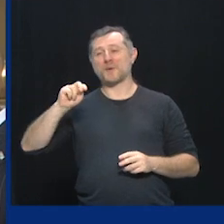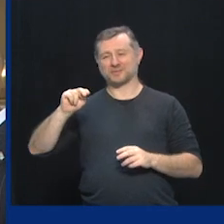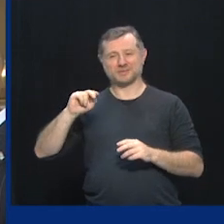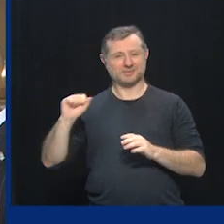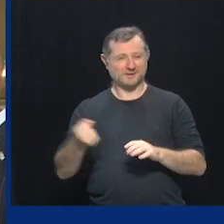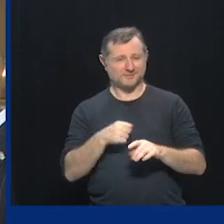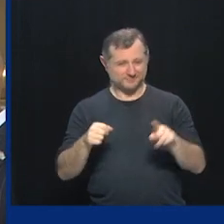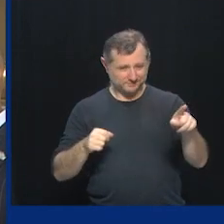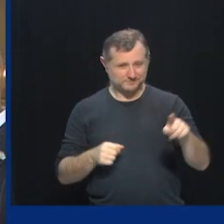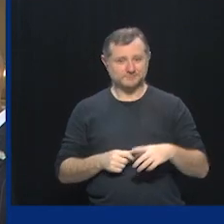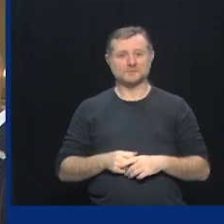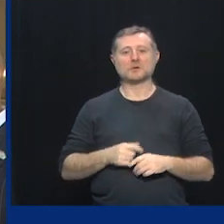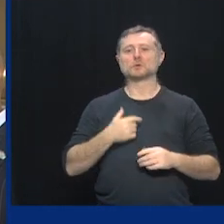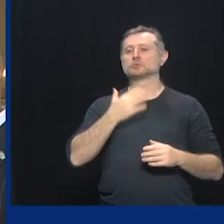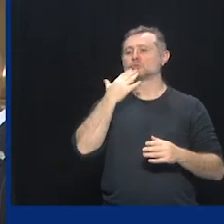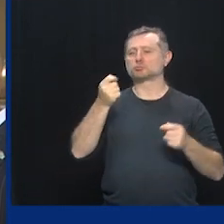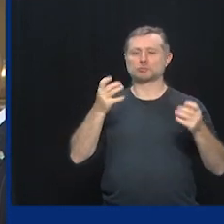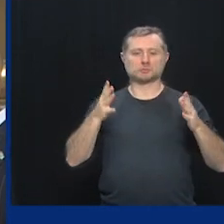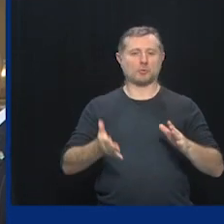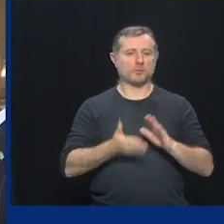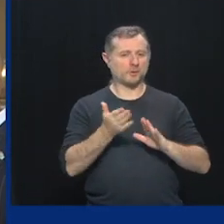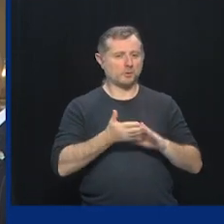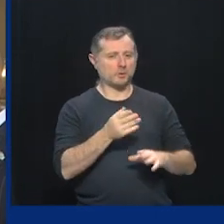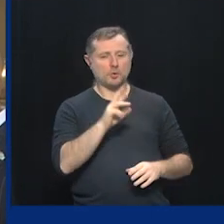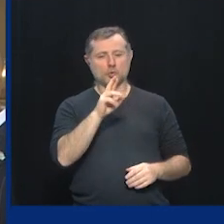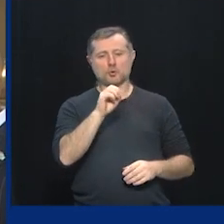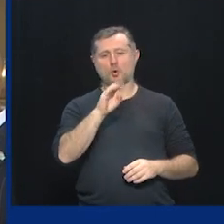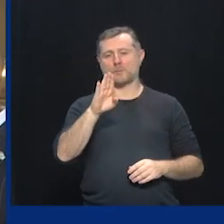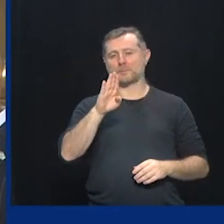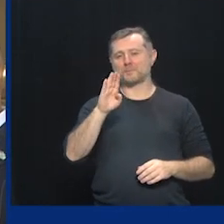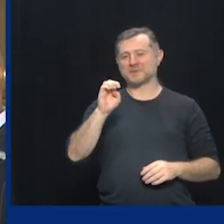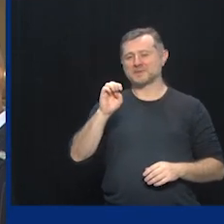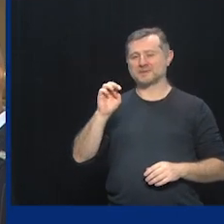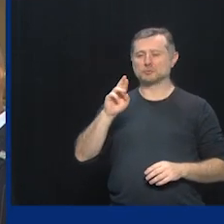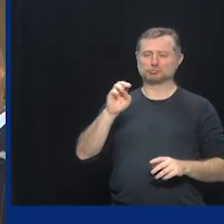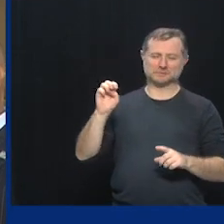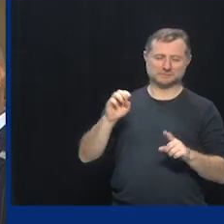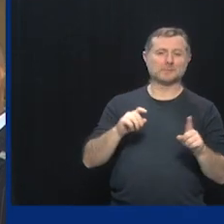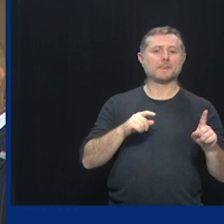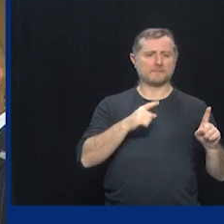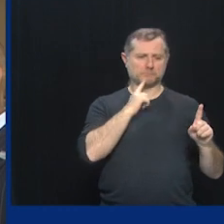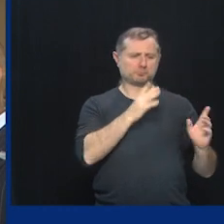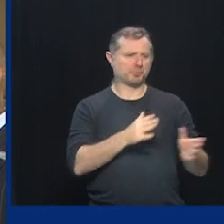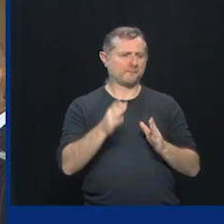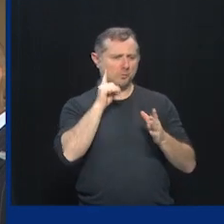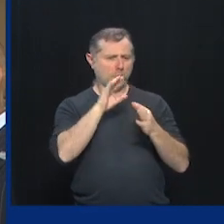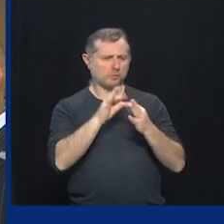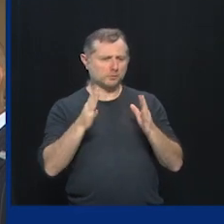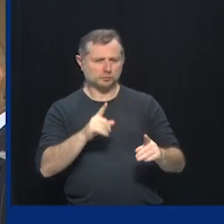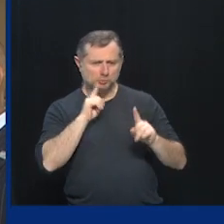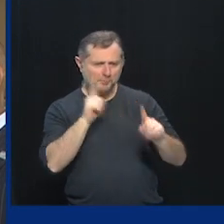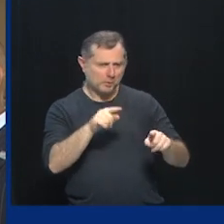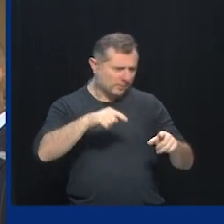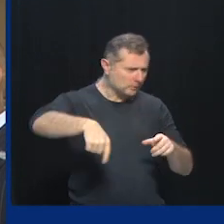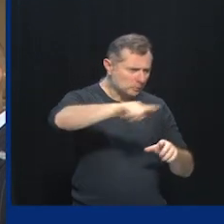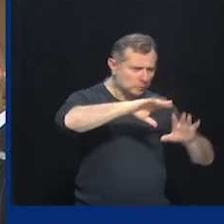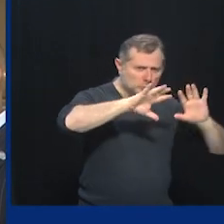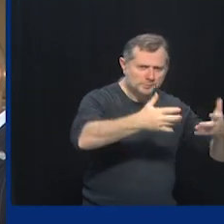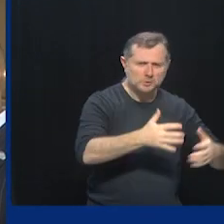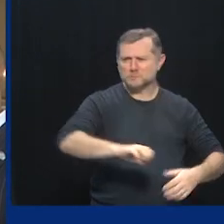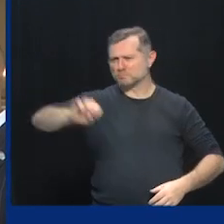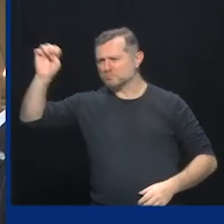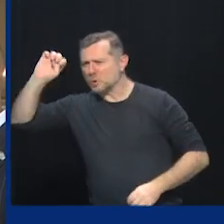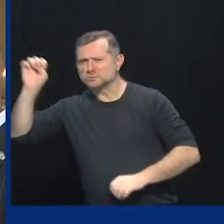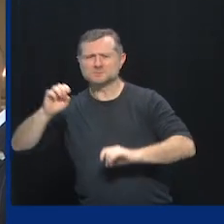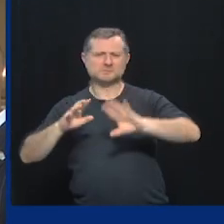Rob Free. Him and his team did an outstanding job in planning, coordinating the response throughout this whole emergency,